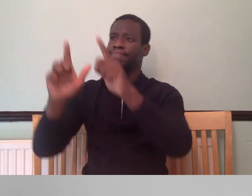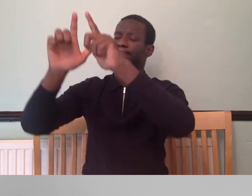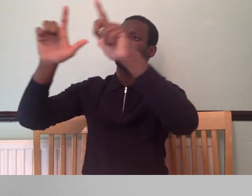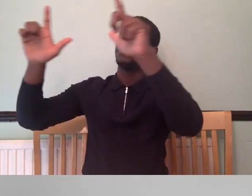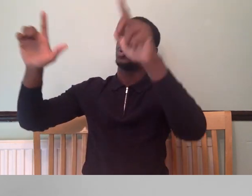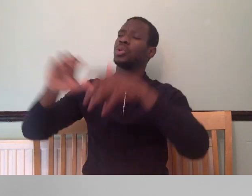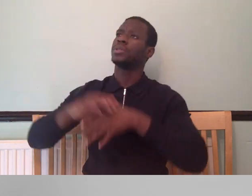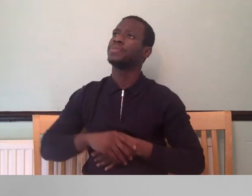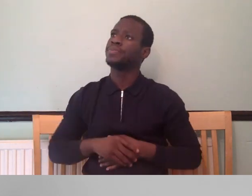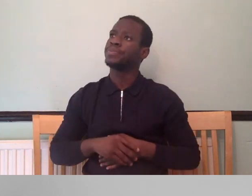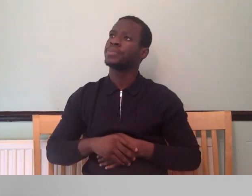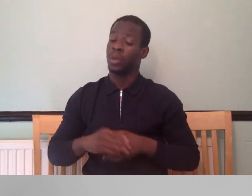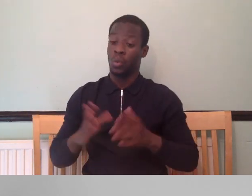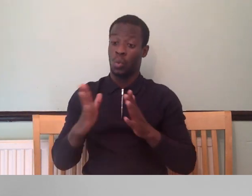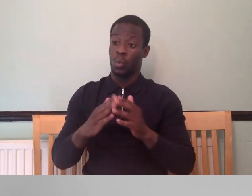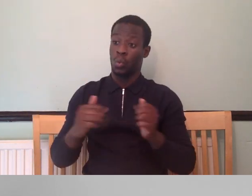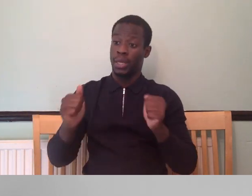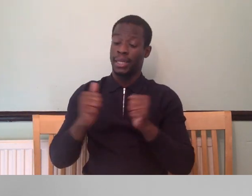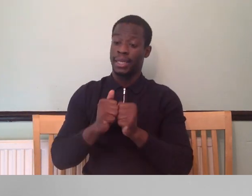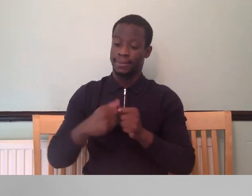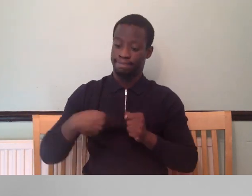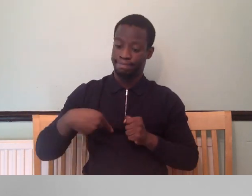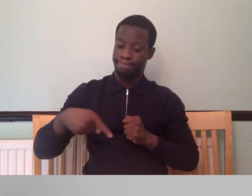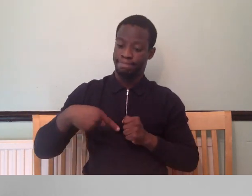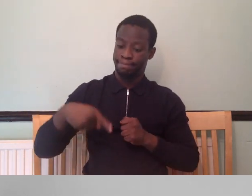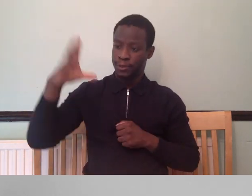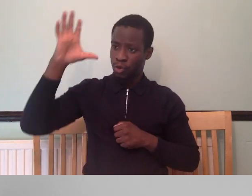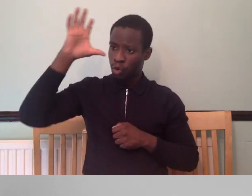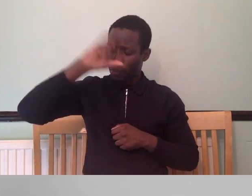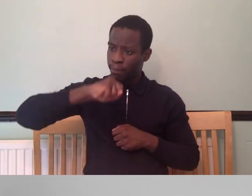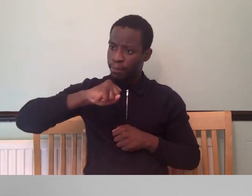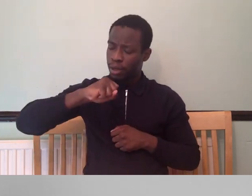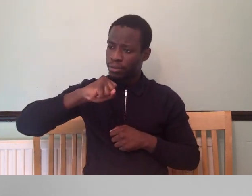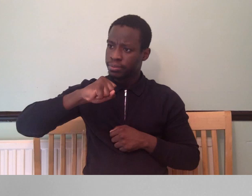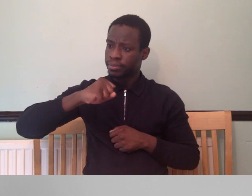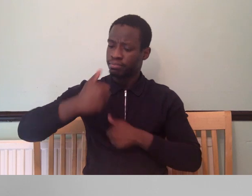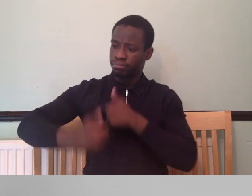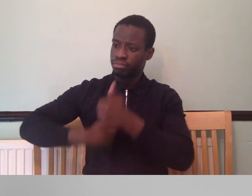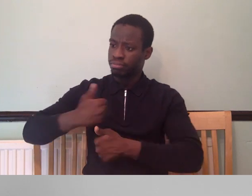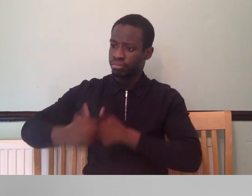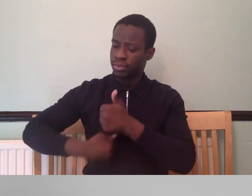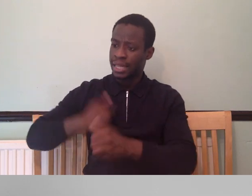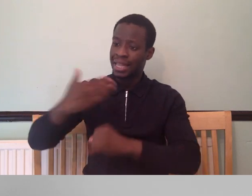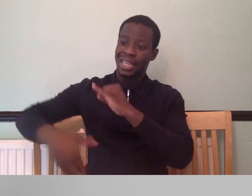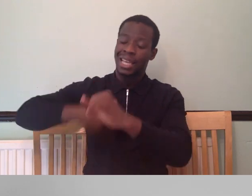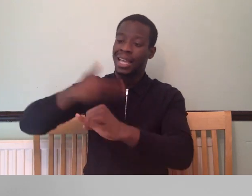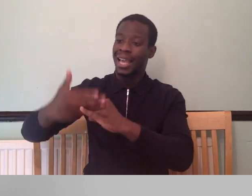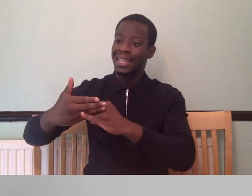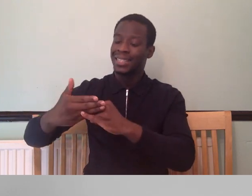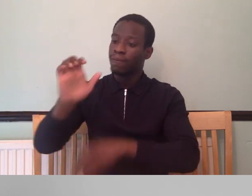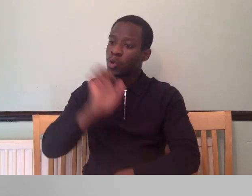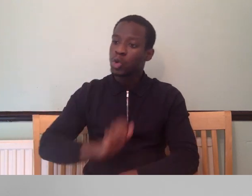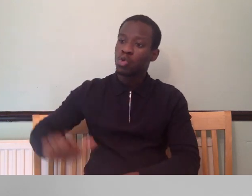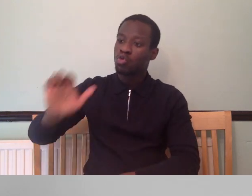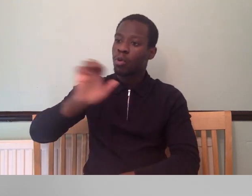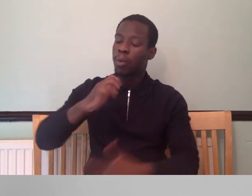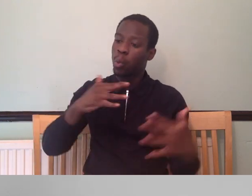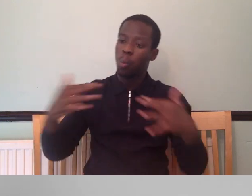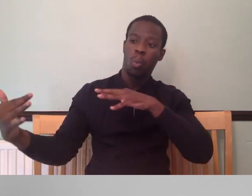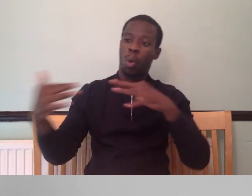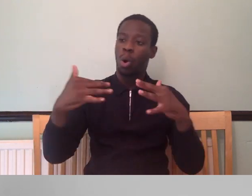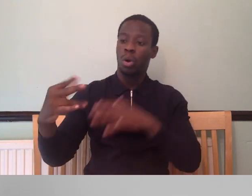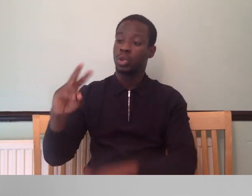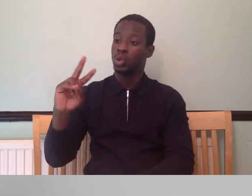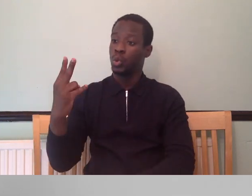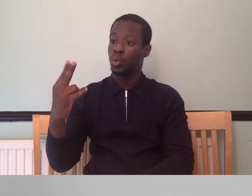Dear Lord, we have this weekend remembered and commemorated the end of hostilities in Europe towards